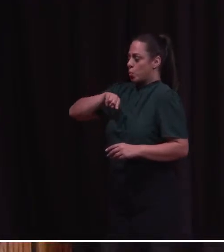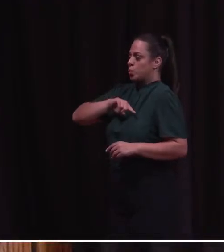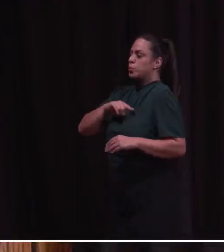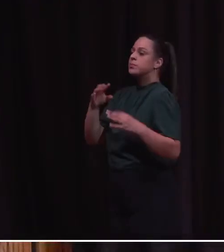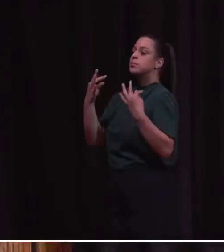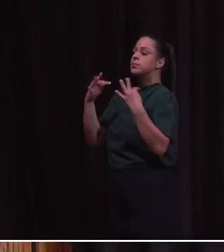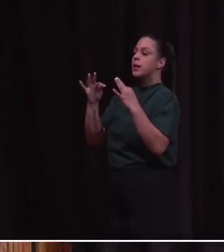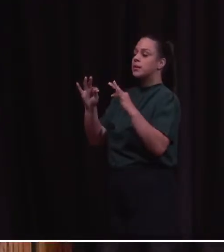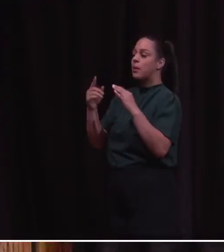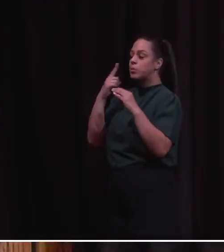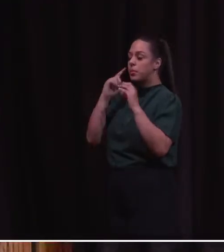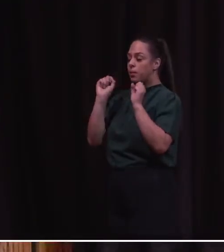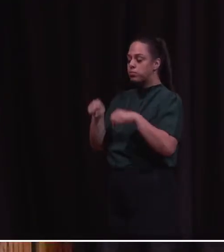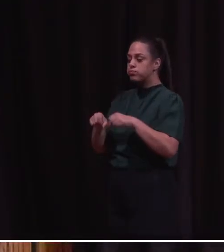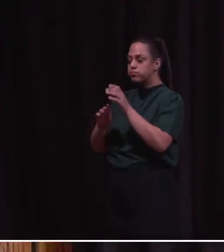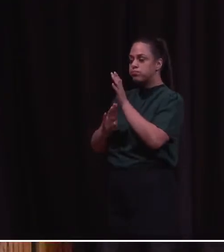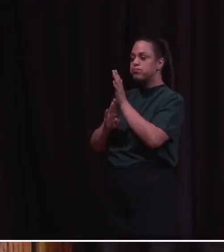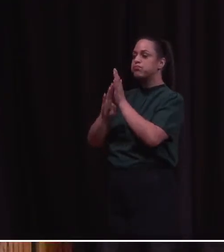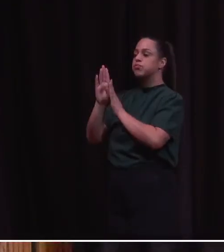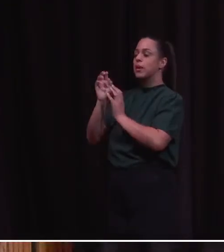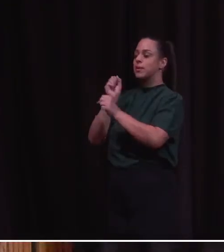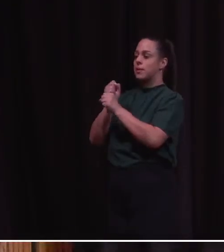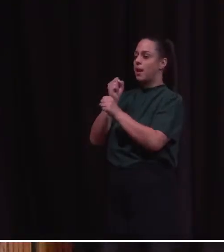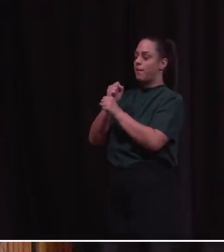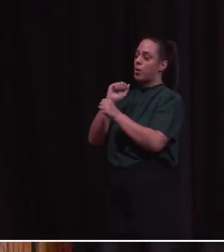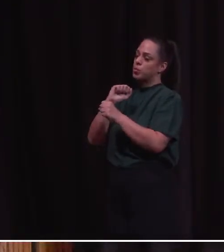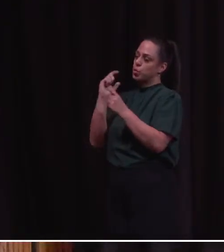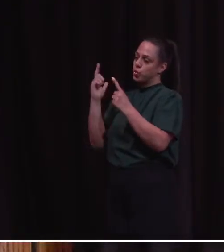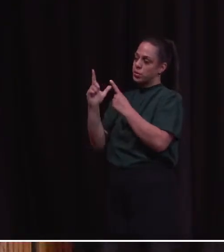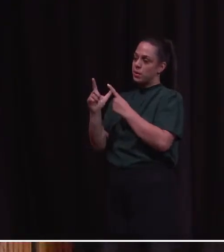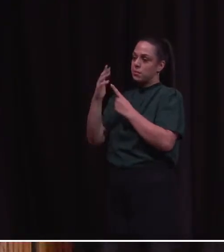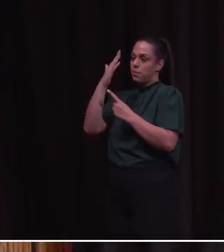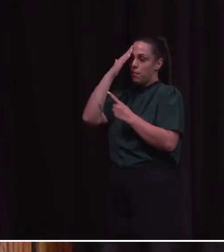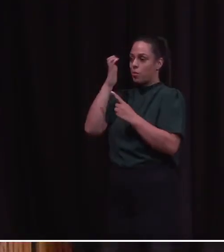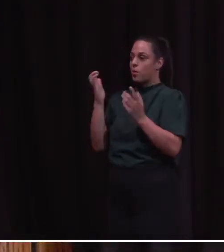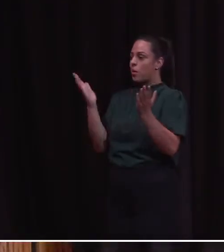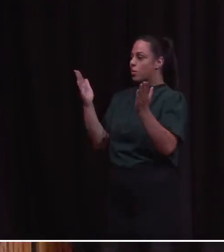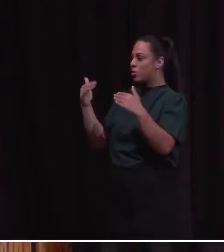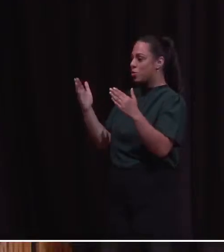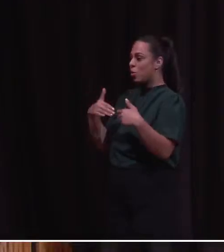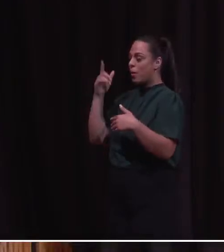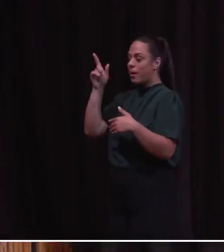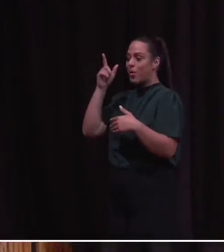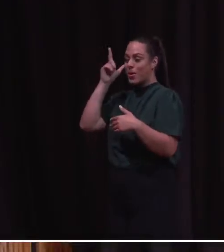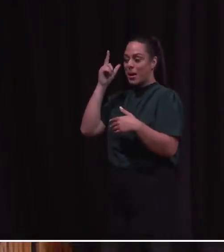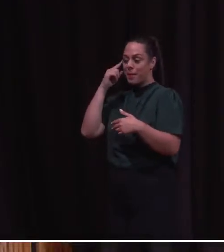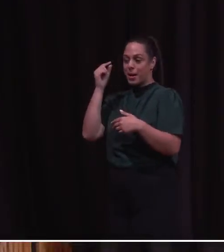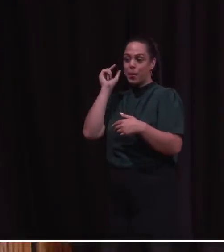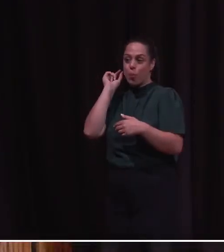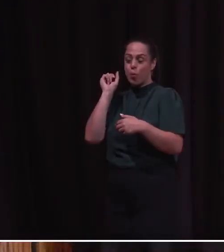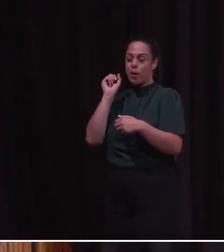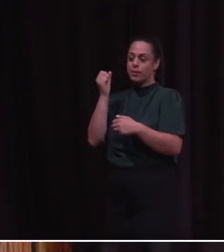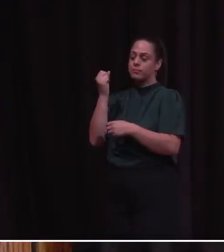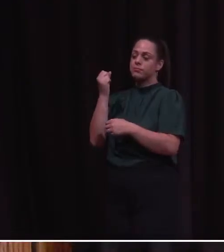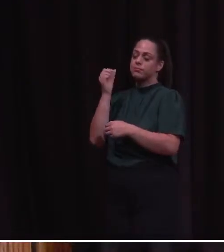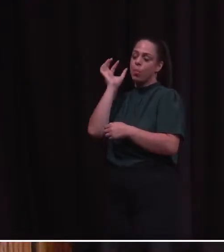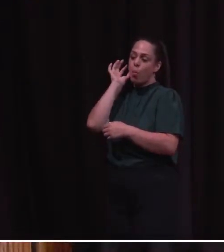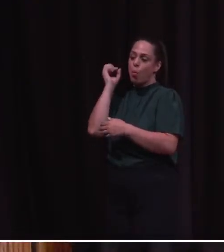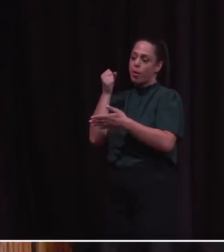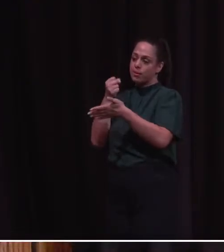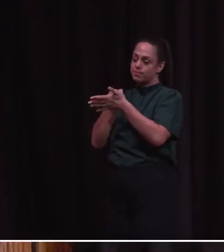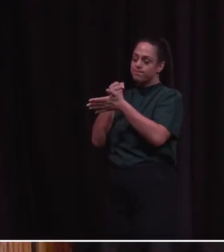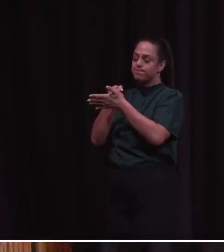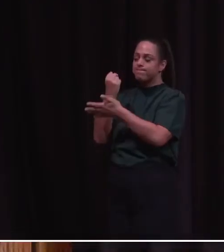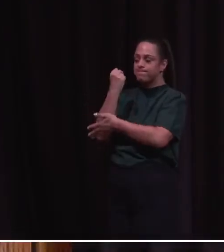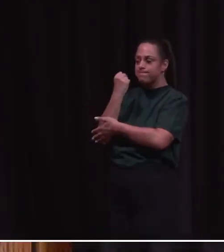and she says, it makes no sense for gender-critical feminists to ally themselves with reactionary powers in targeting trans,